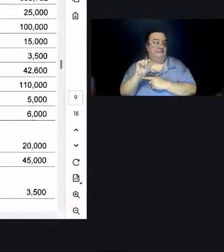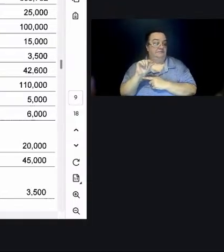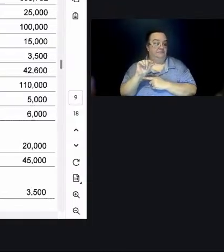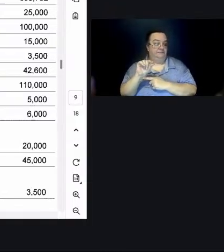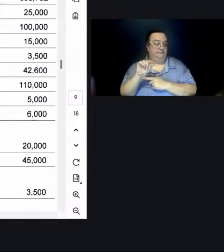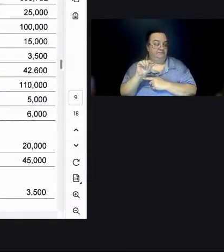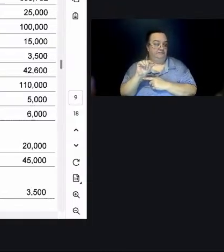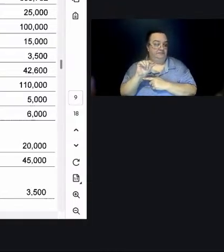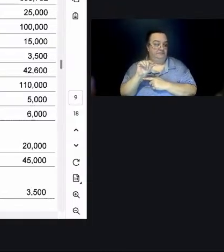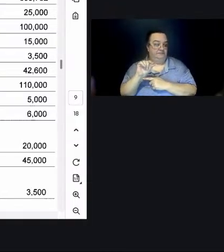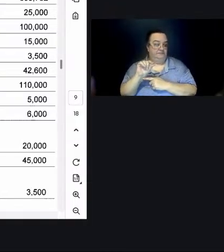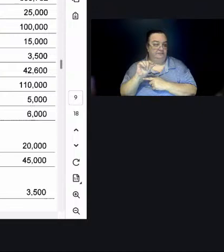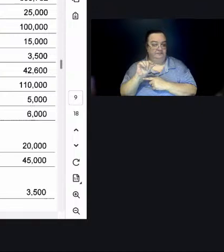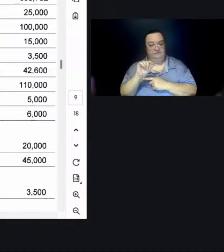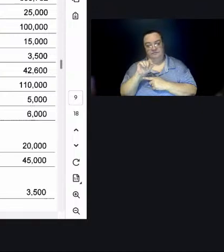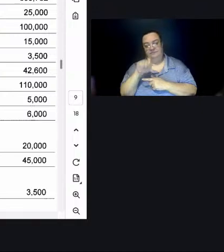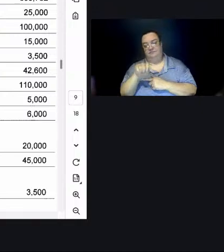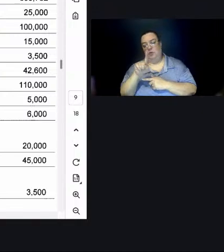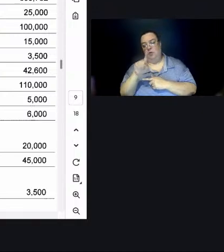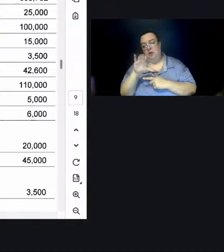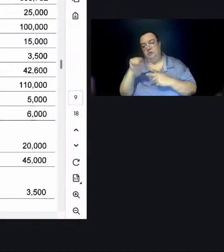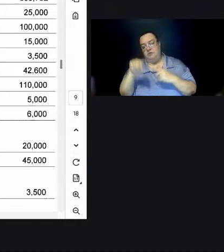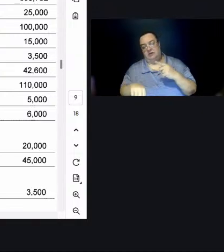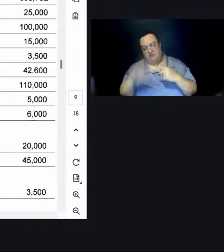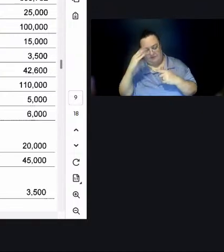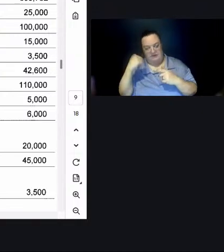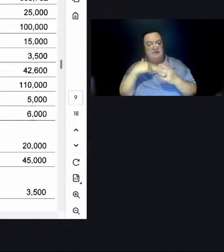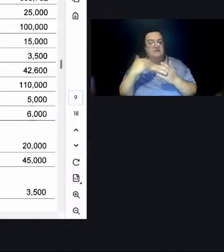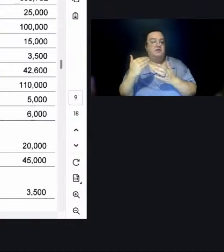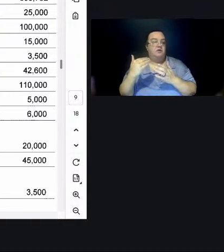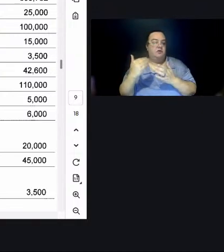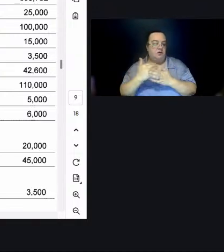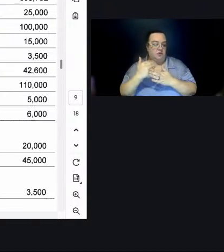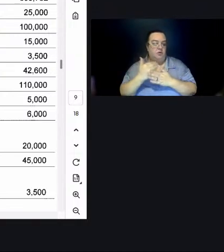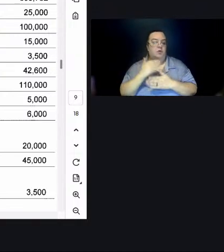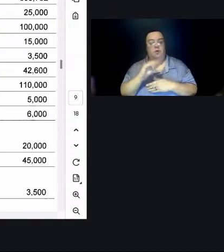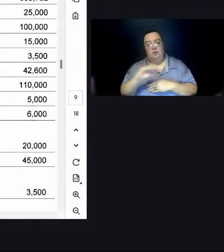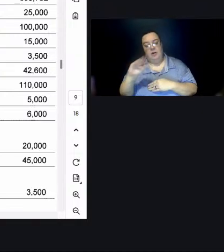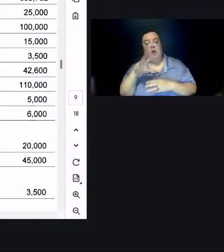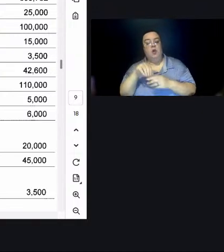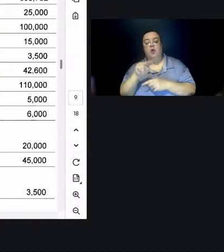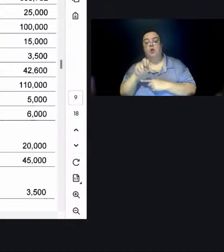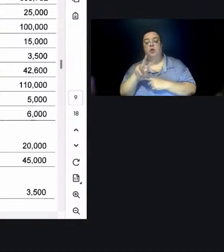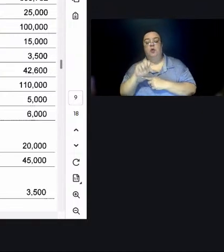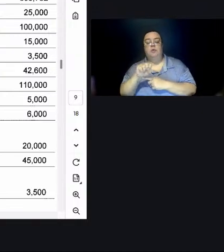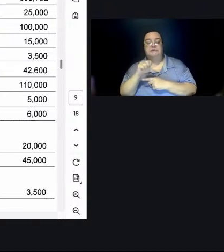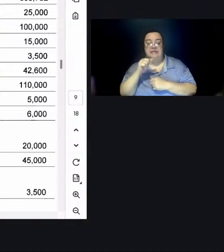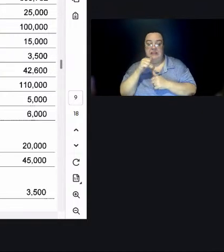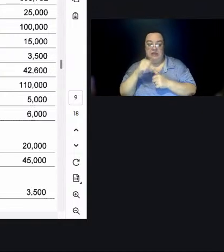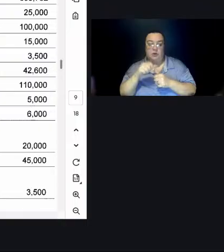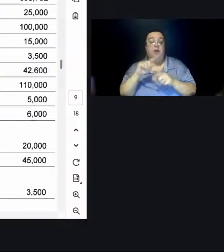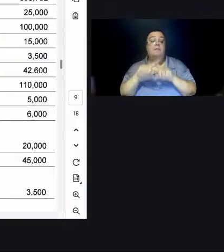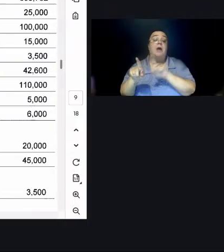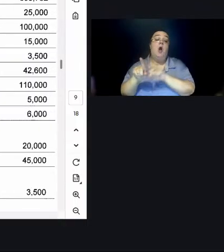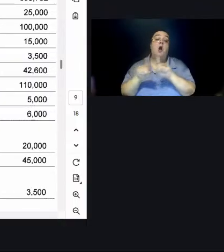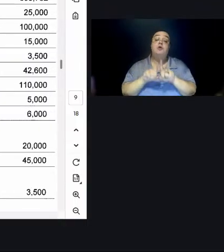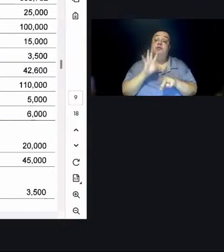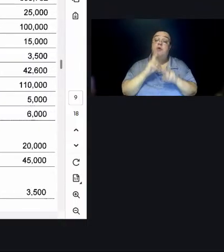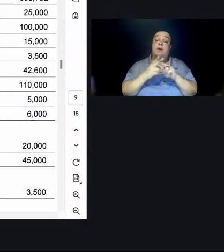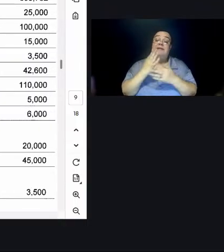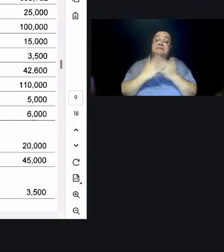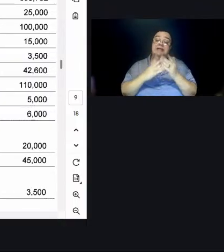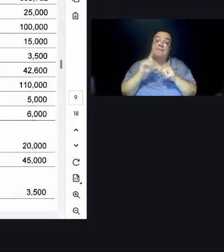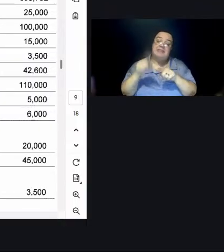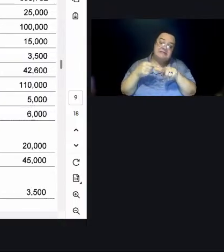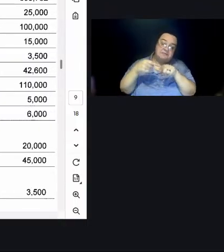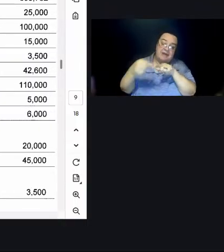100 and down, because we have new that we've brought over, including the newsletter, but then also when we're talking about some of the specialty